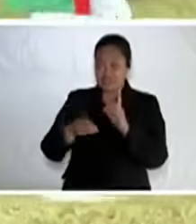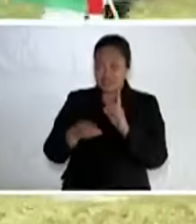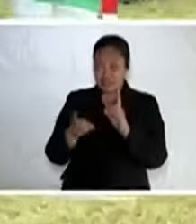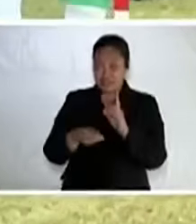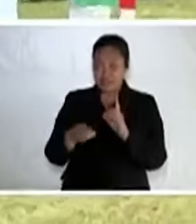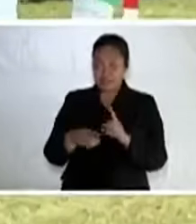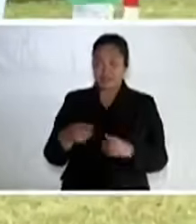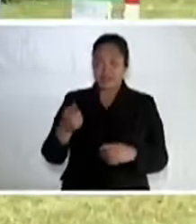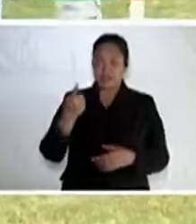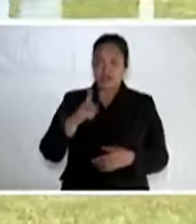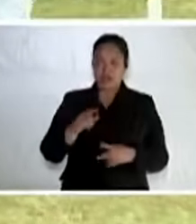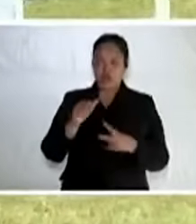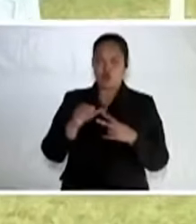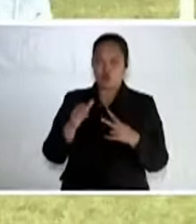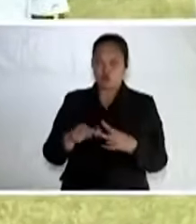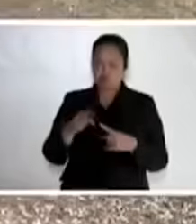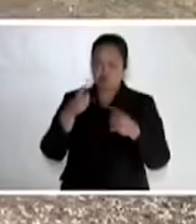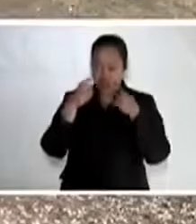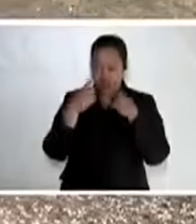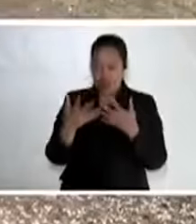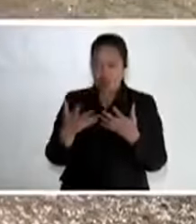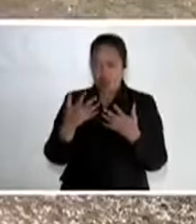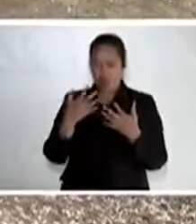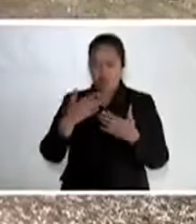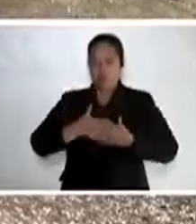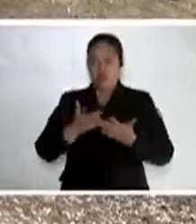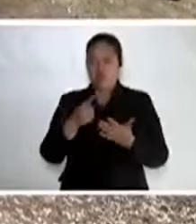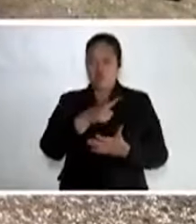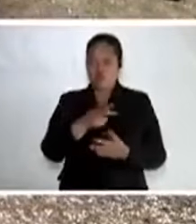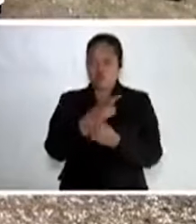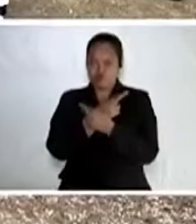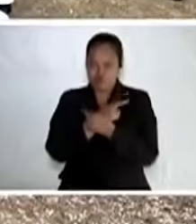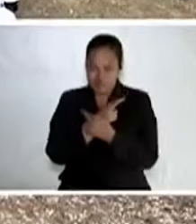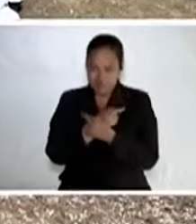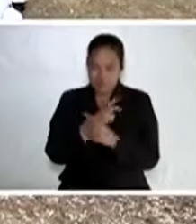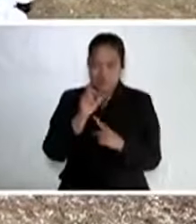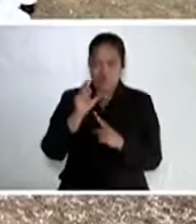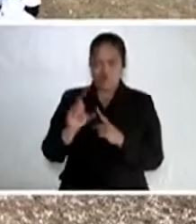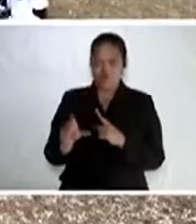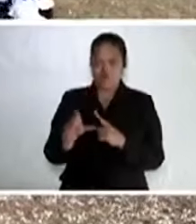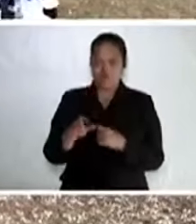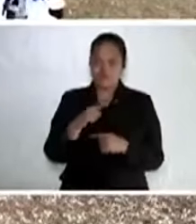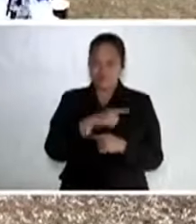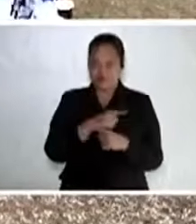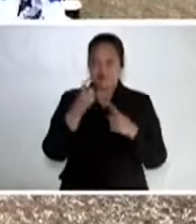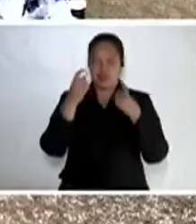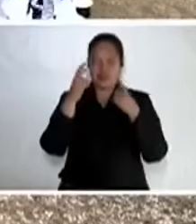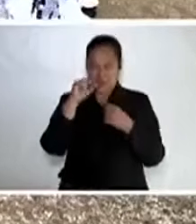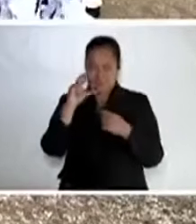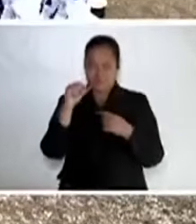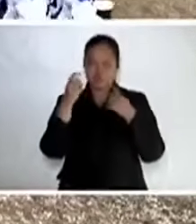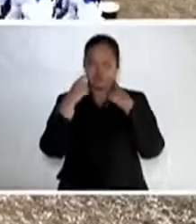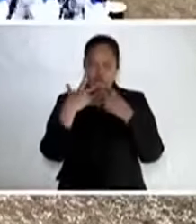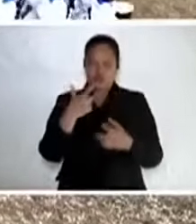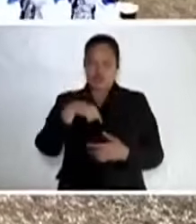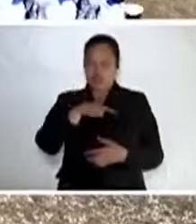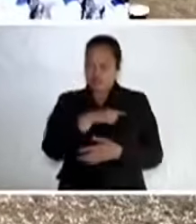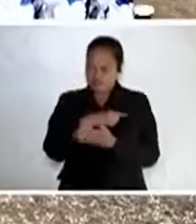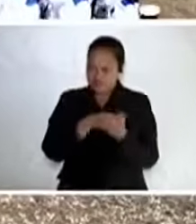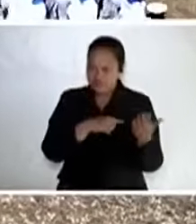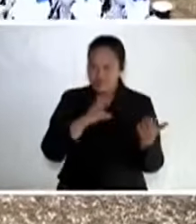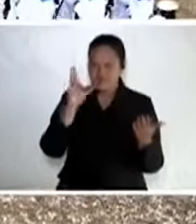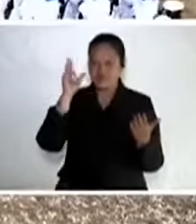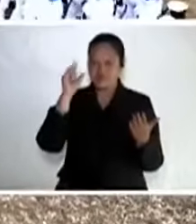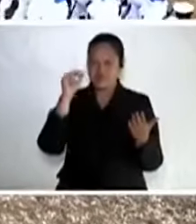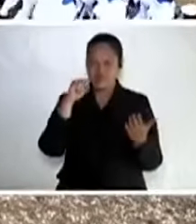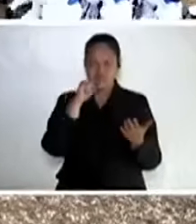much they respect the chain of command, and thereby showing that they are able to show us as Fijians that